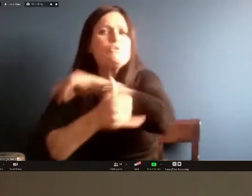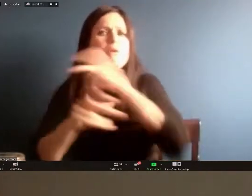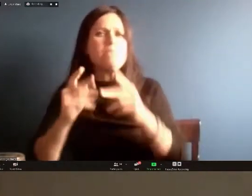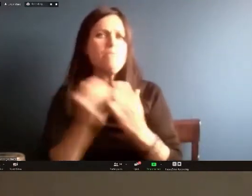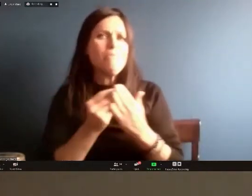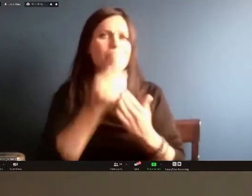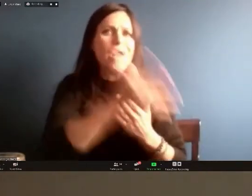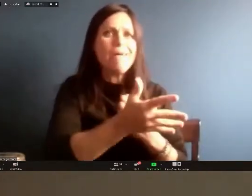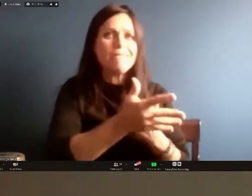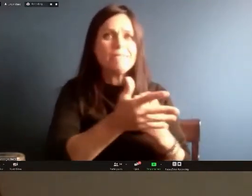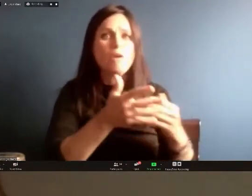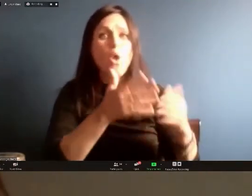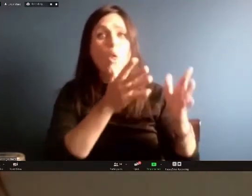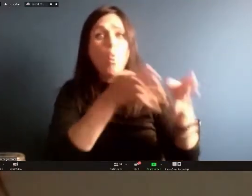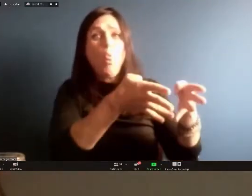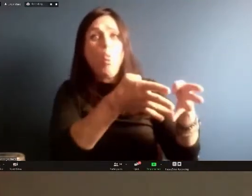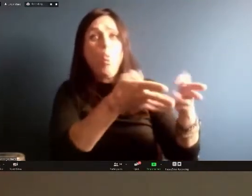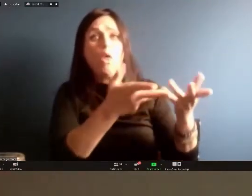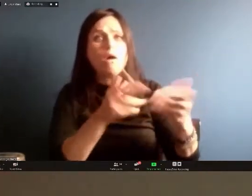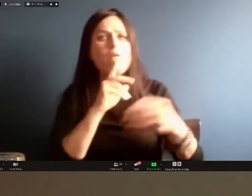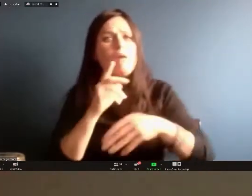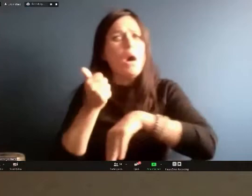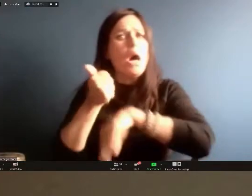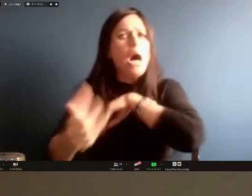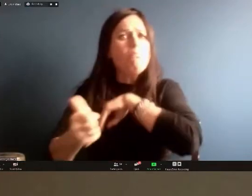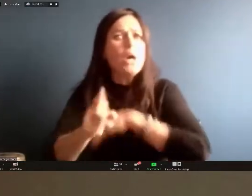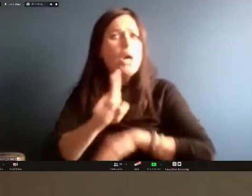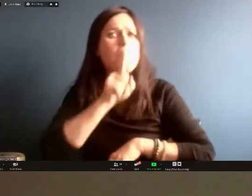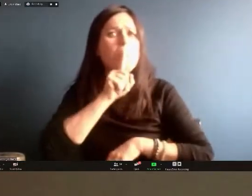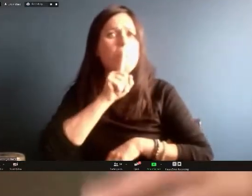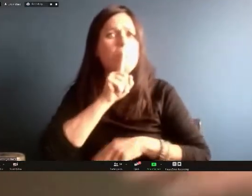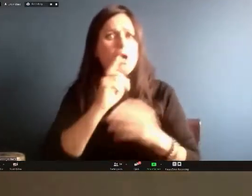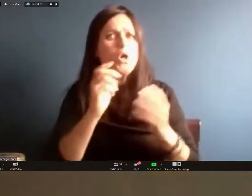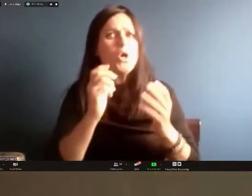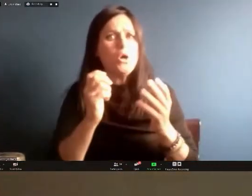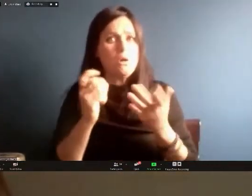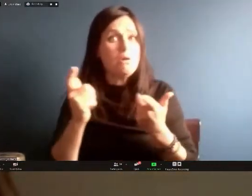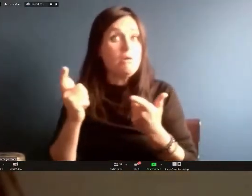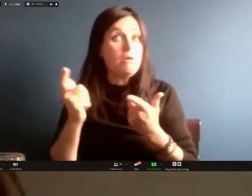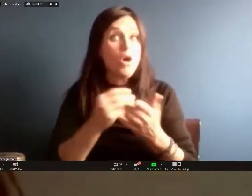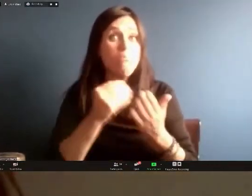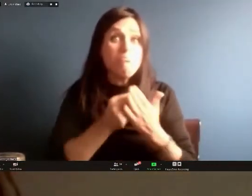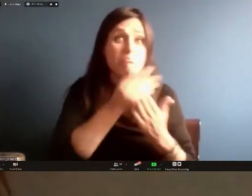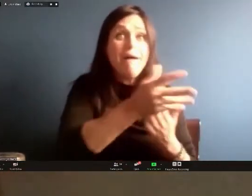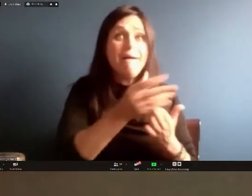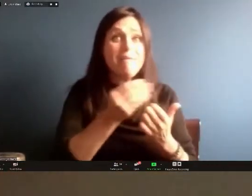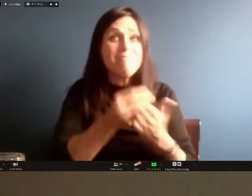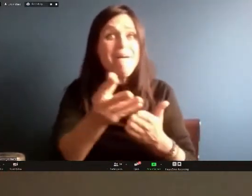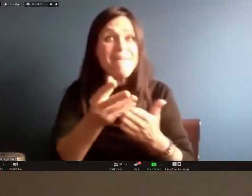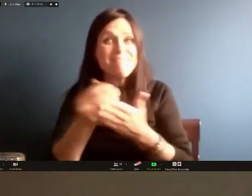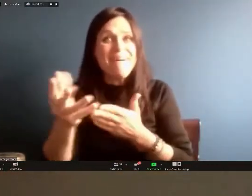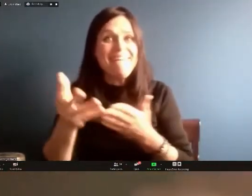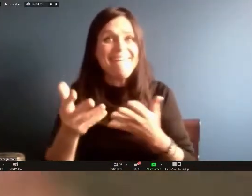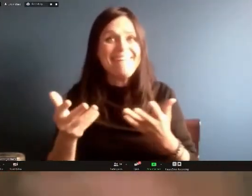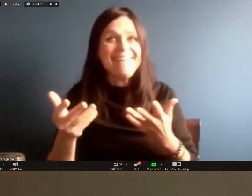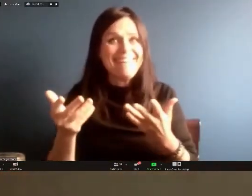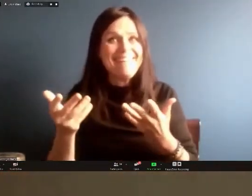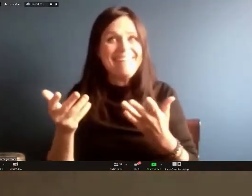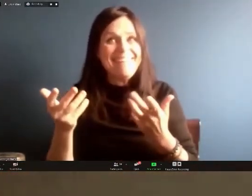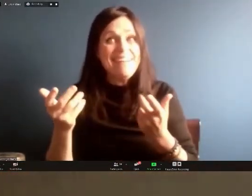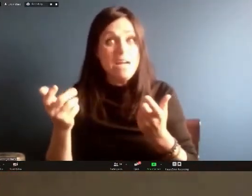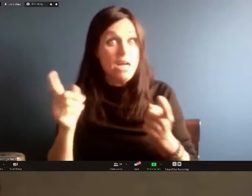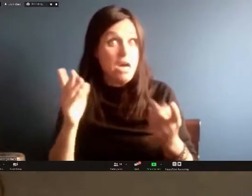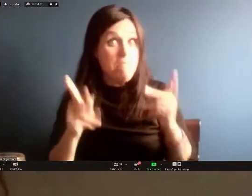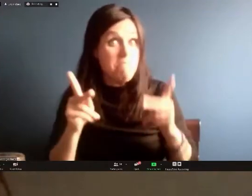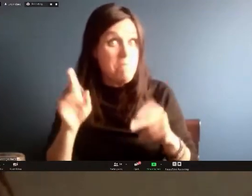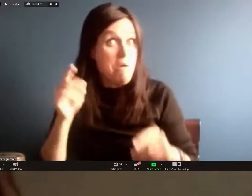you know, I don't blame any of those people, you know, wanting to get their money out of whatever country they were getting their money out of. They were told this was a good thing